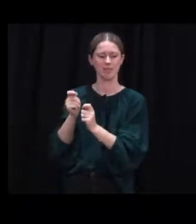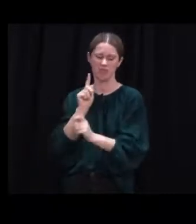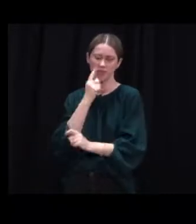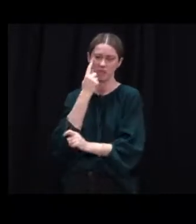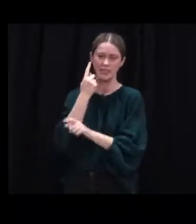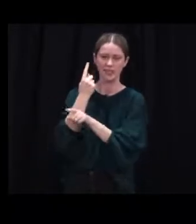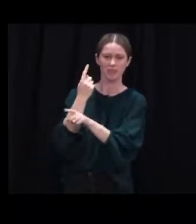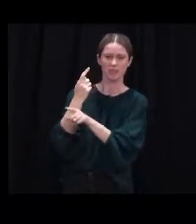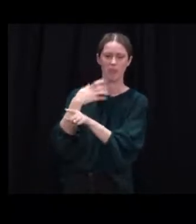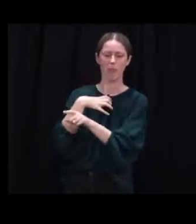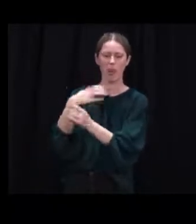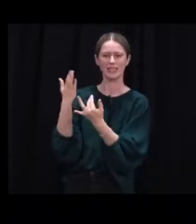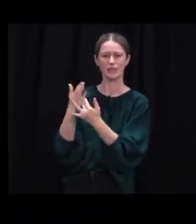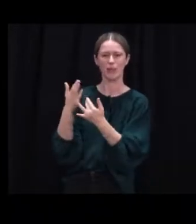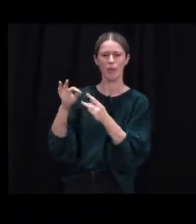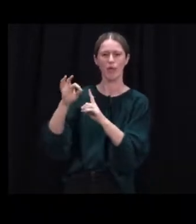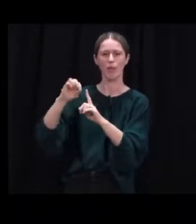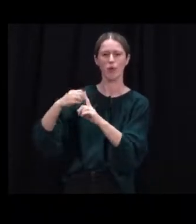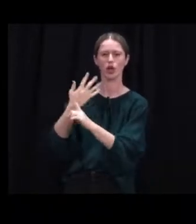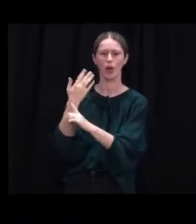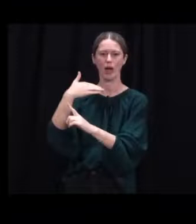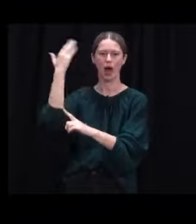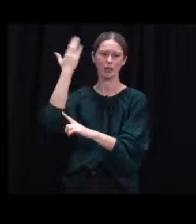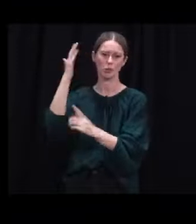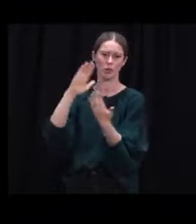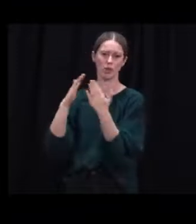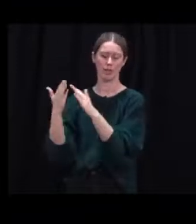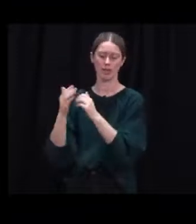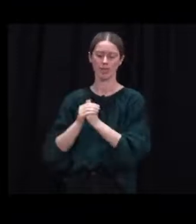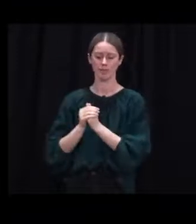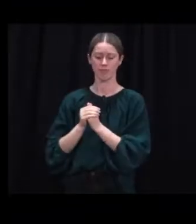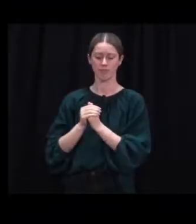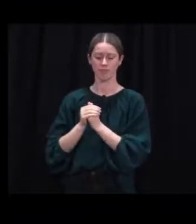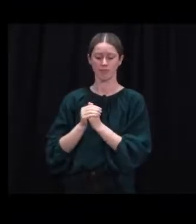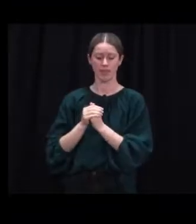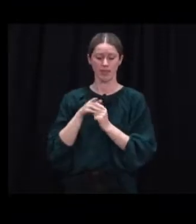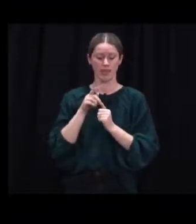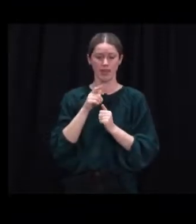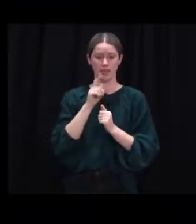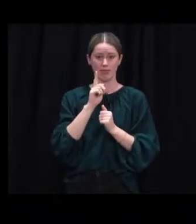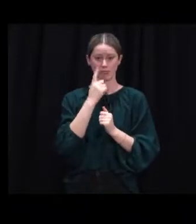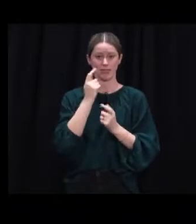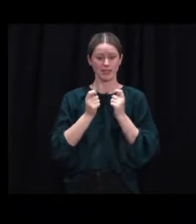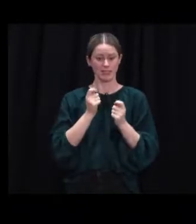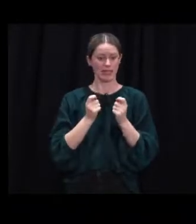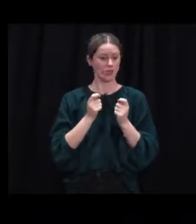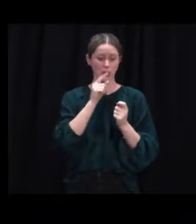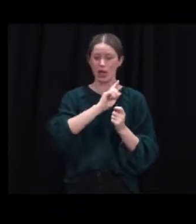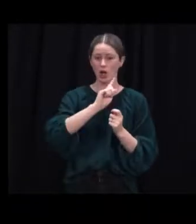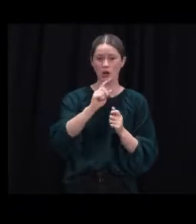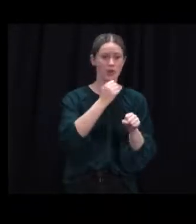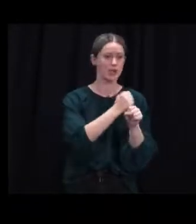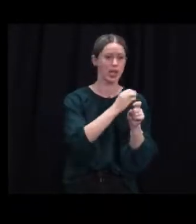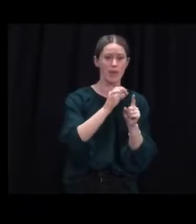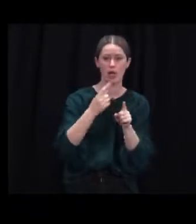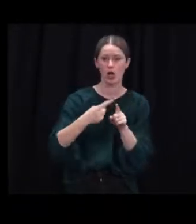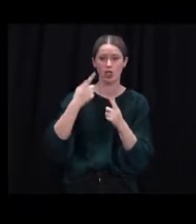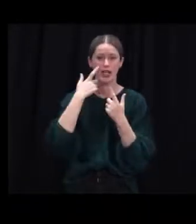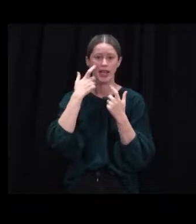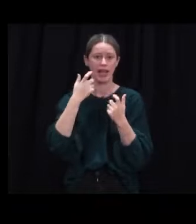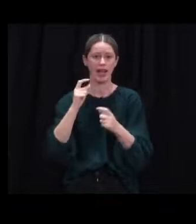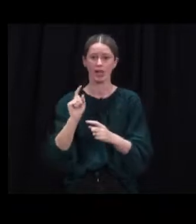will further increase the testing in South Auckland and make more testing more accessible to the Pukekohe High School